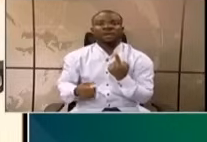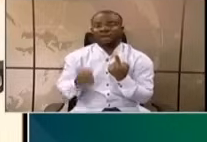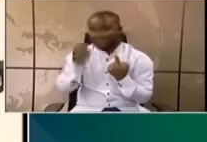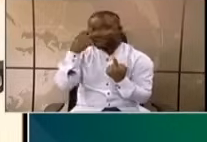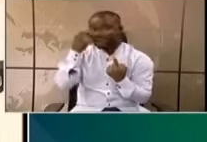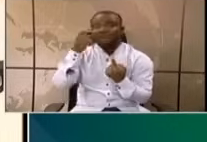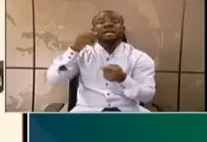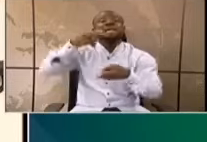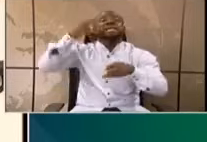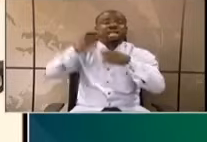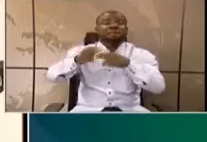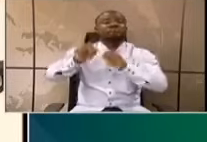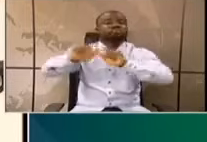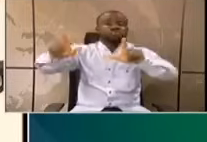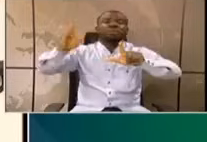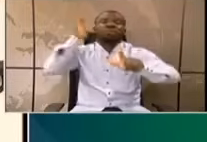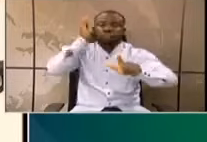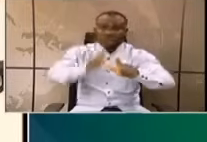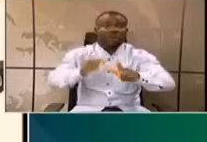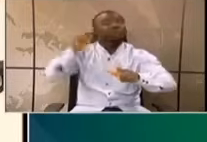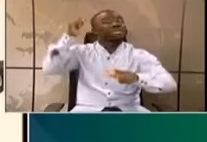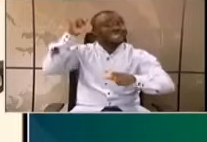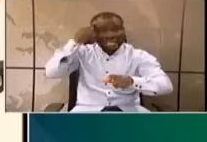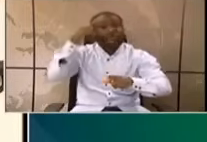Eh simple me